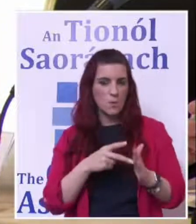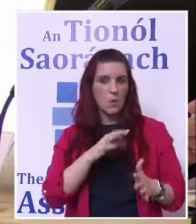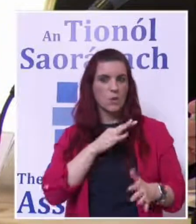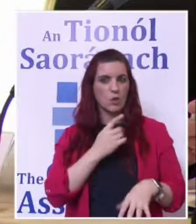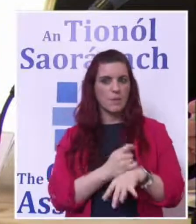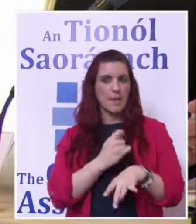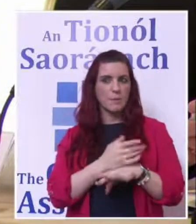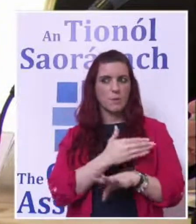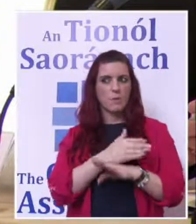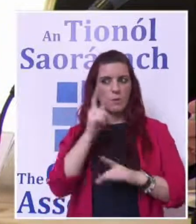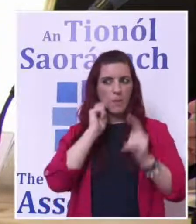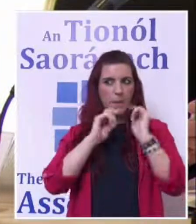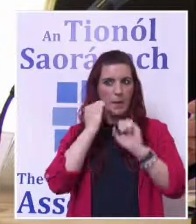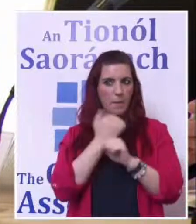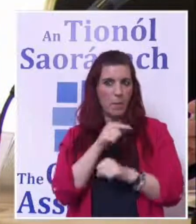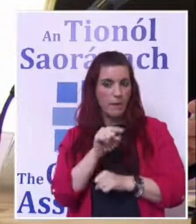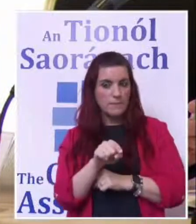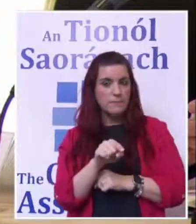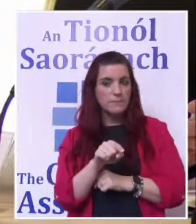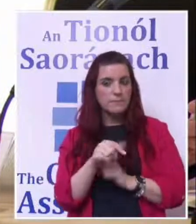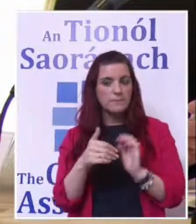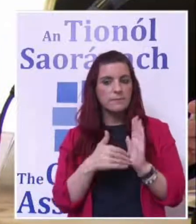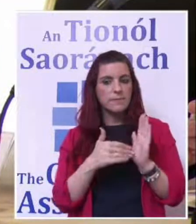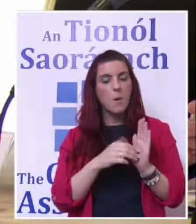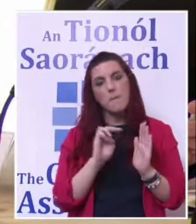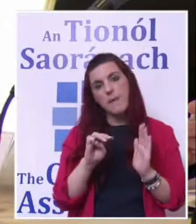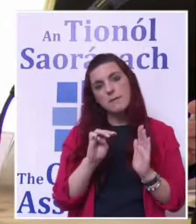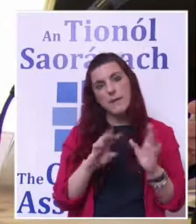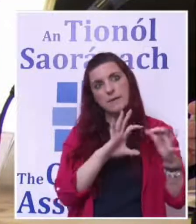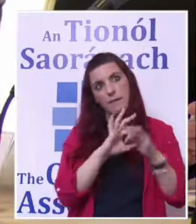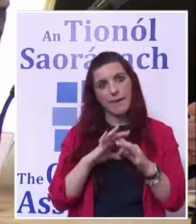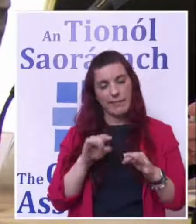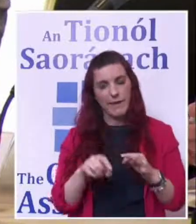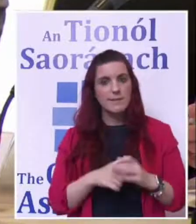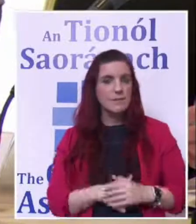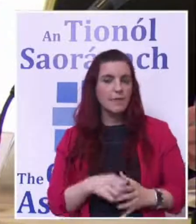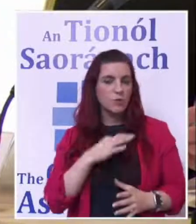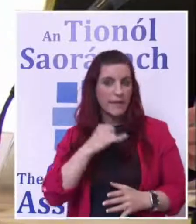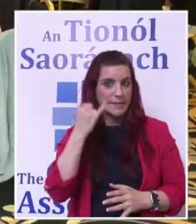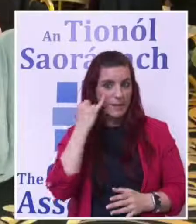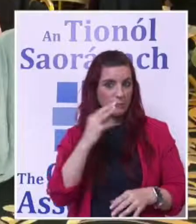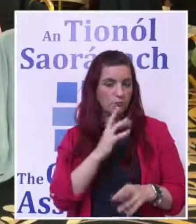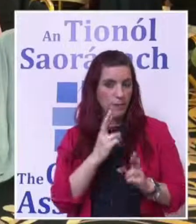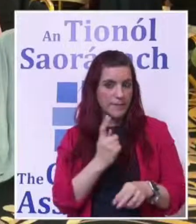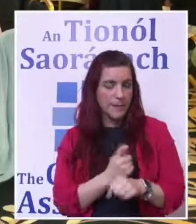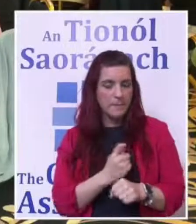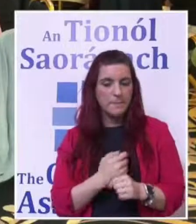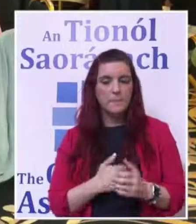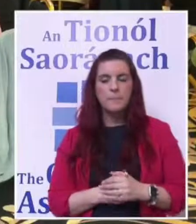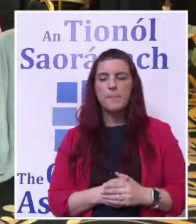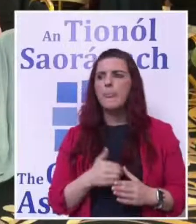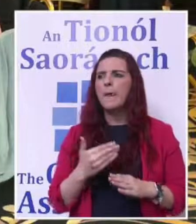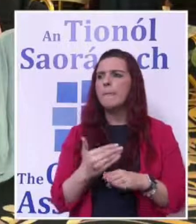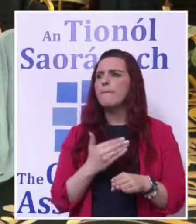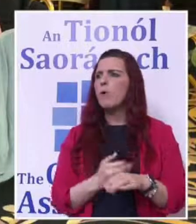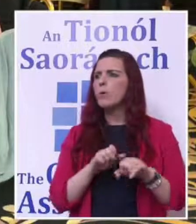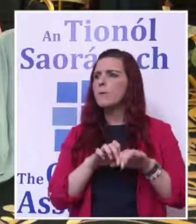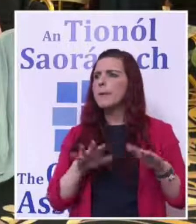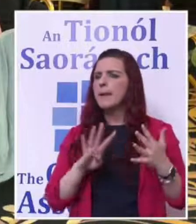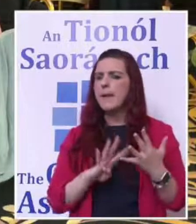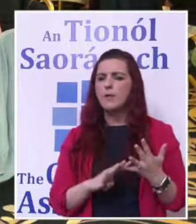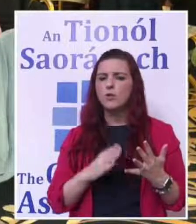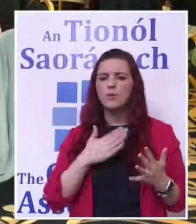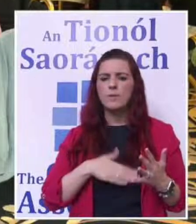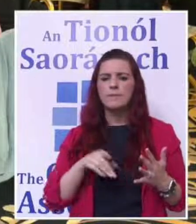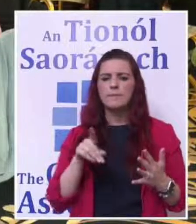think of maybe linking, or a possibility of linking it in. Before we go back to table 9 for a question, just to finish